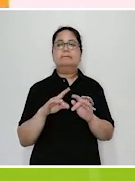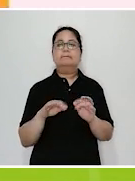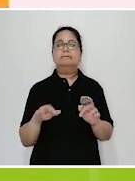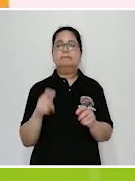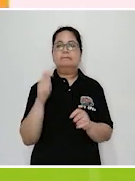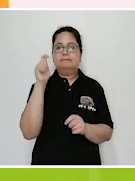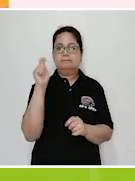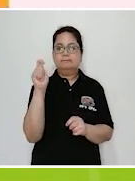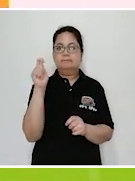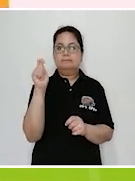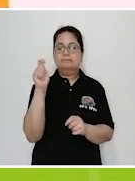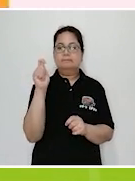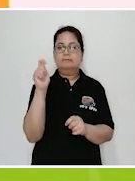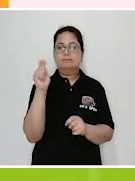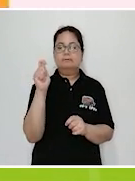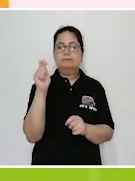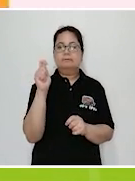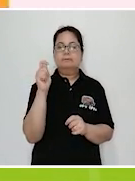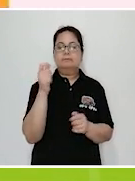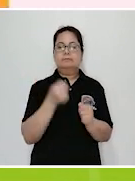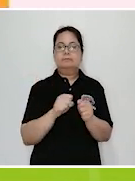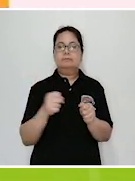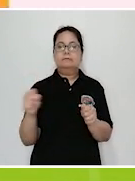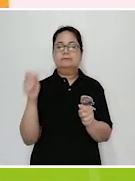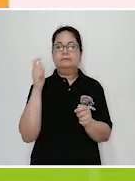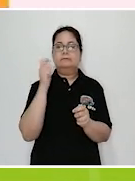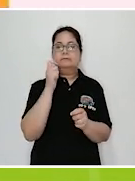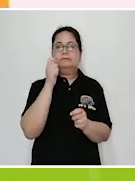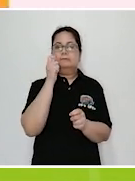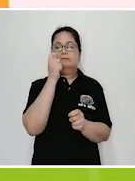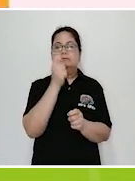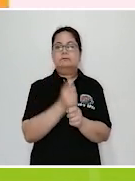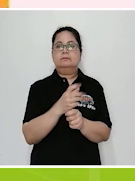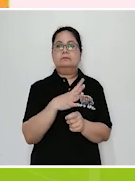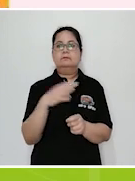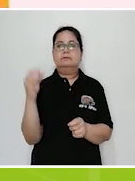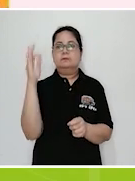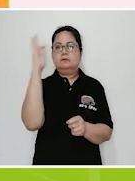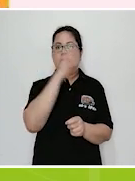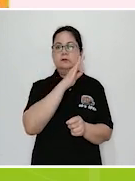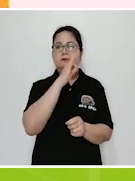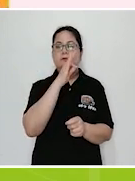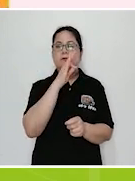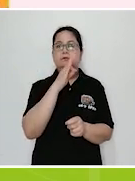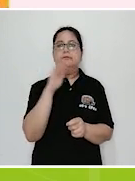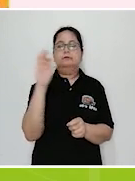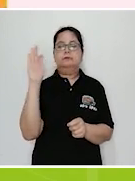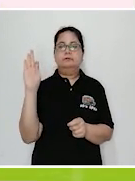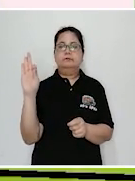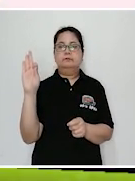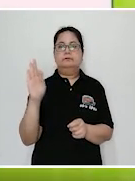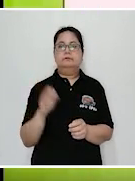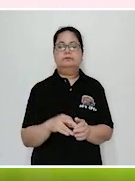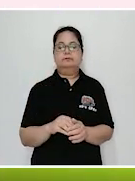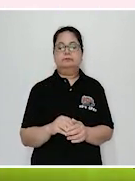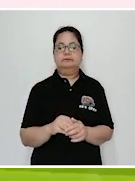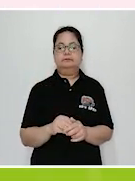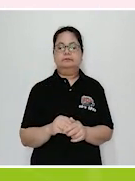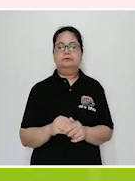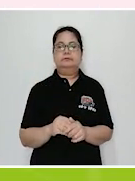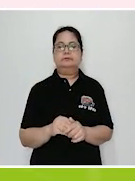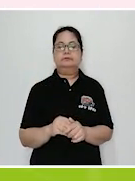Please type T if you think the statement is true and F if false.